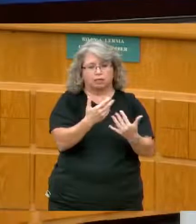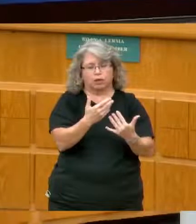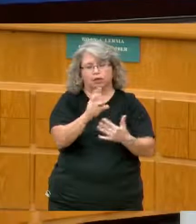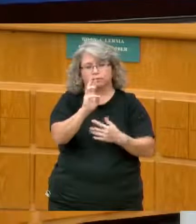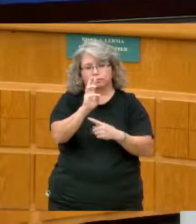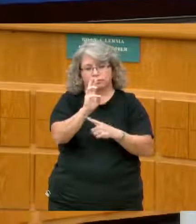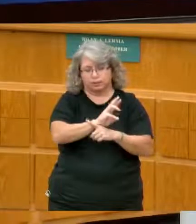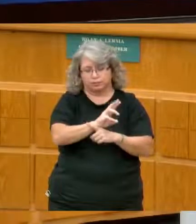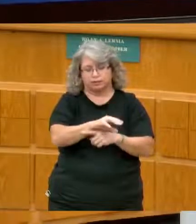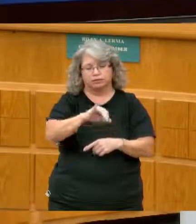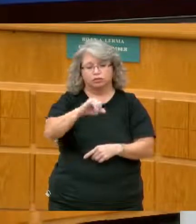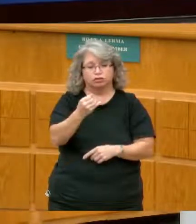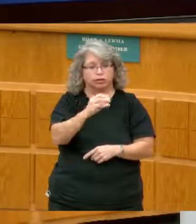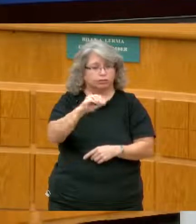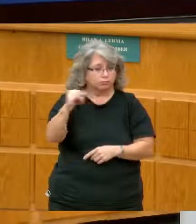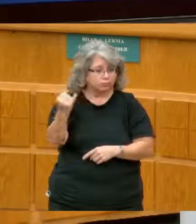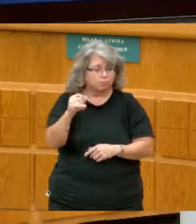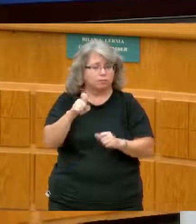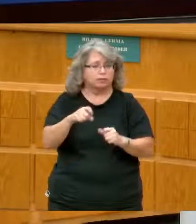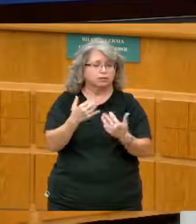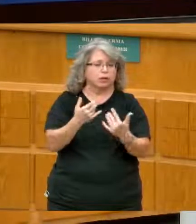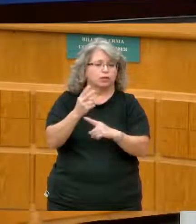initial Johnson & Johnson dose.